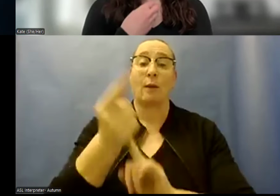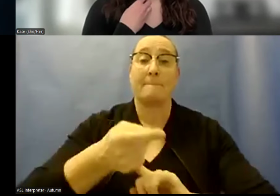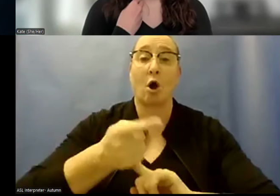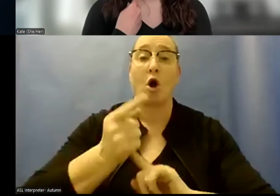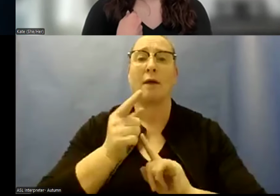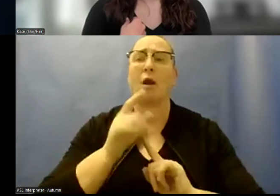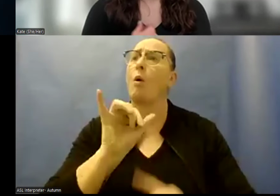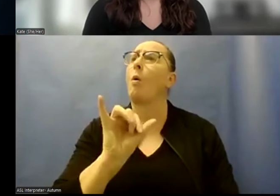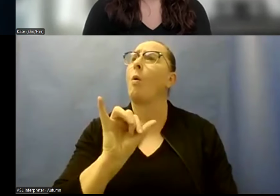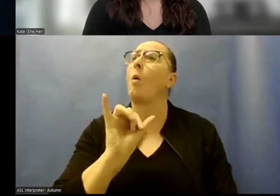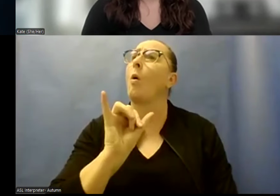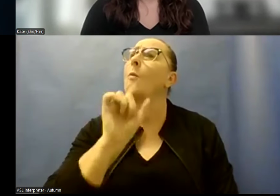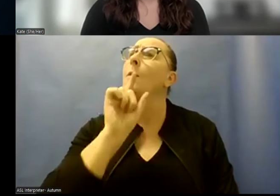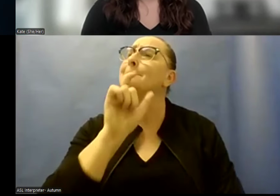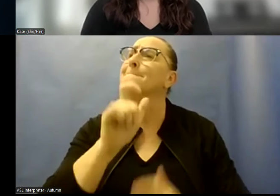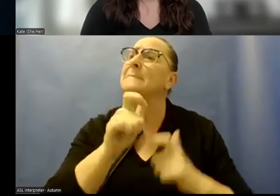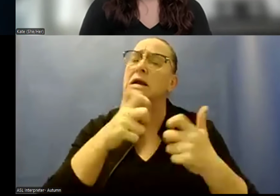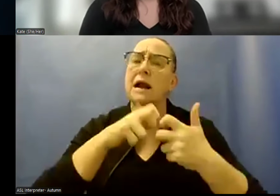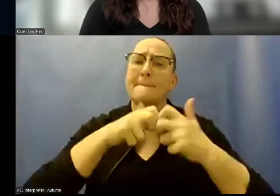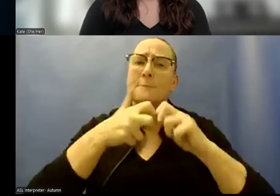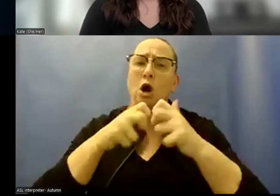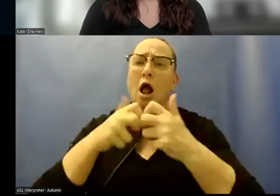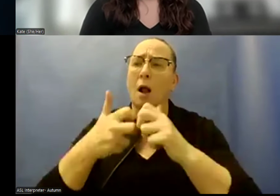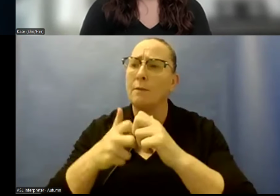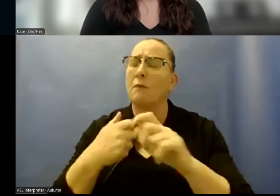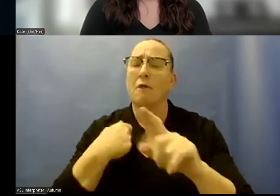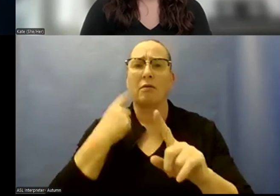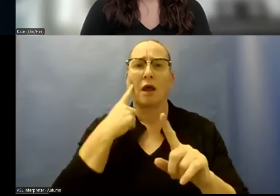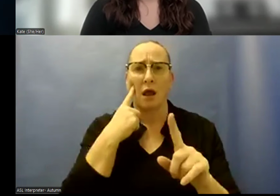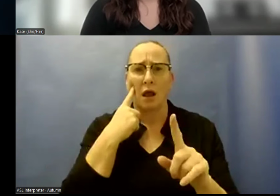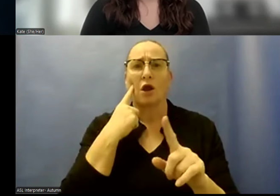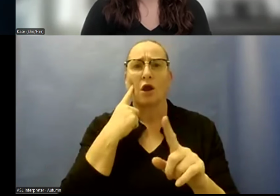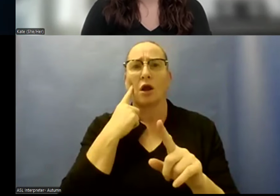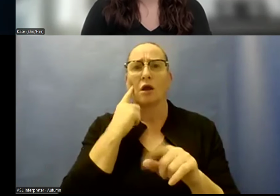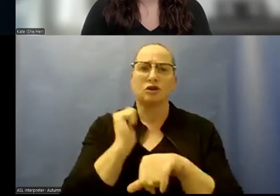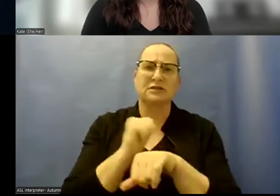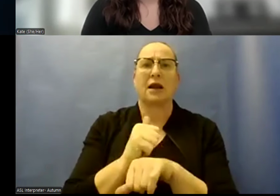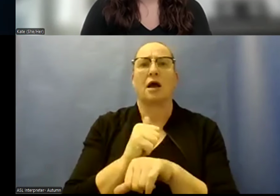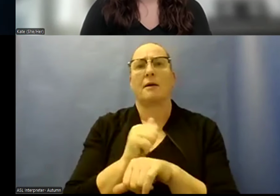actually like a really big problem, and I hope he figures that out by the time he graduates from high school.